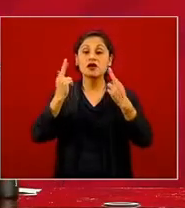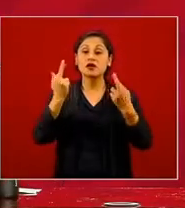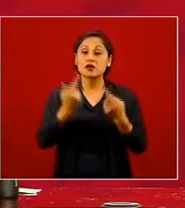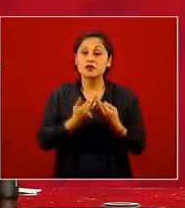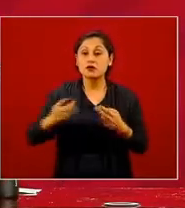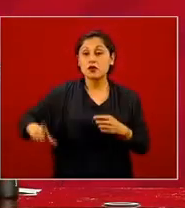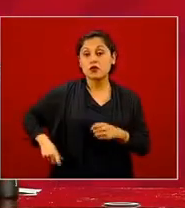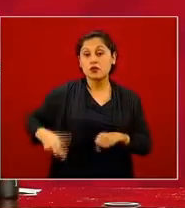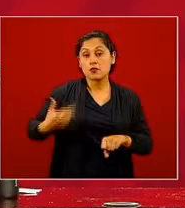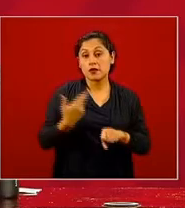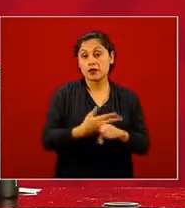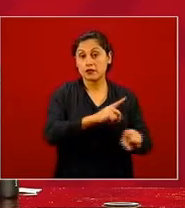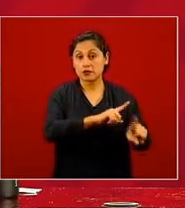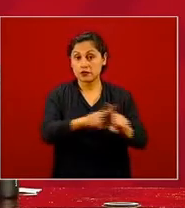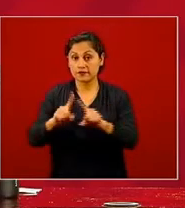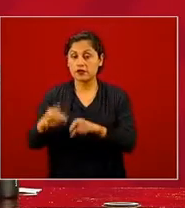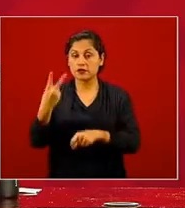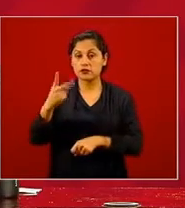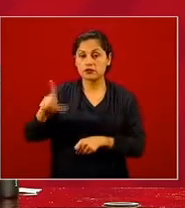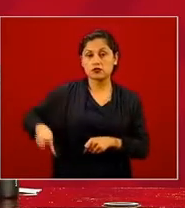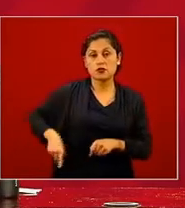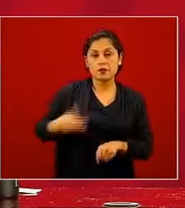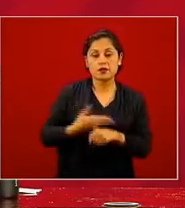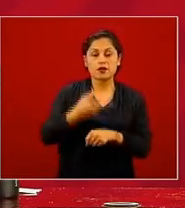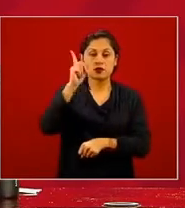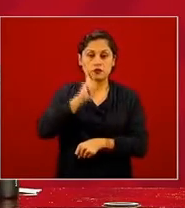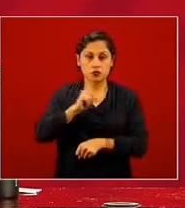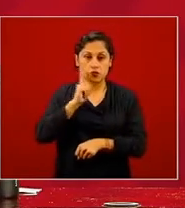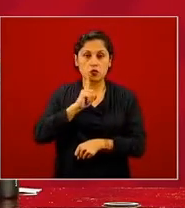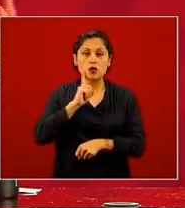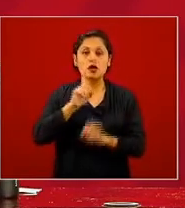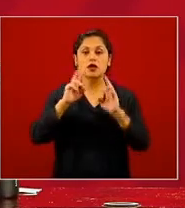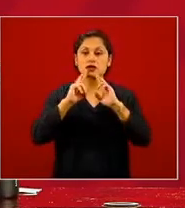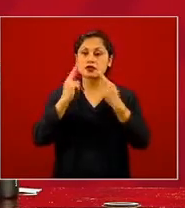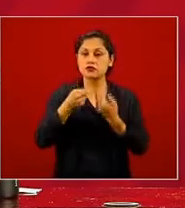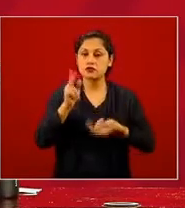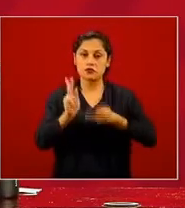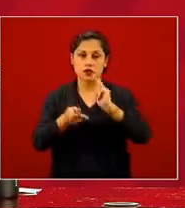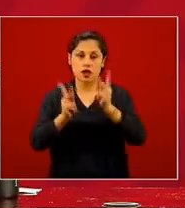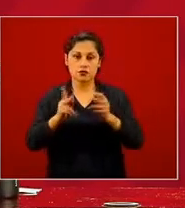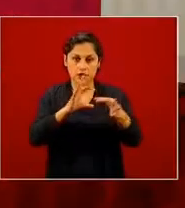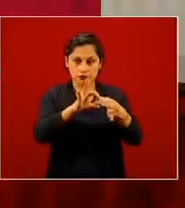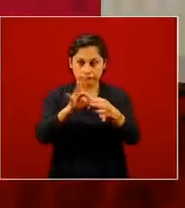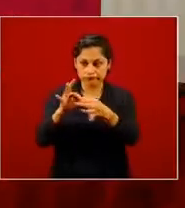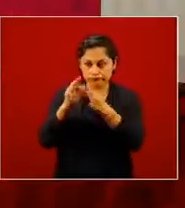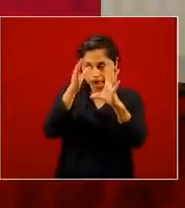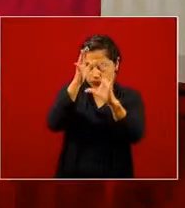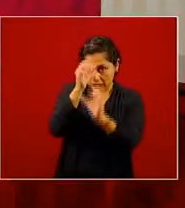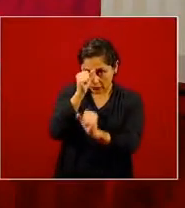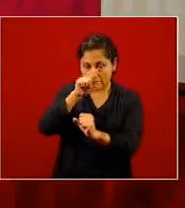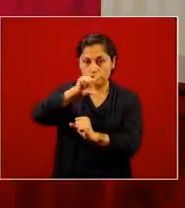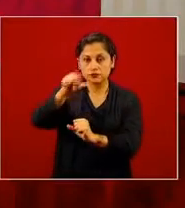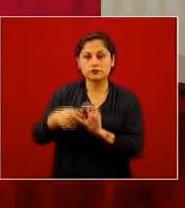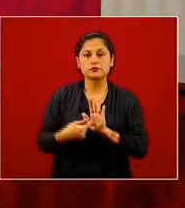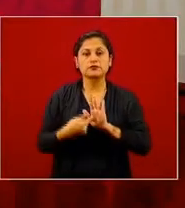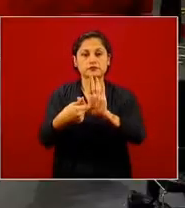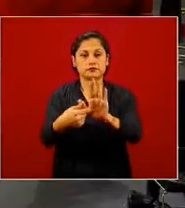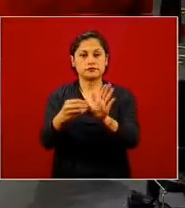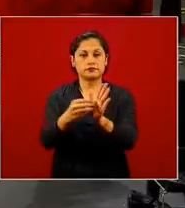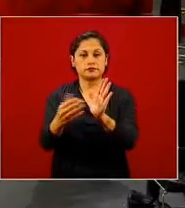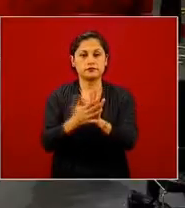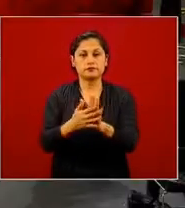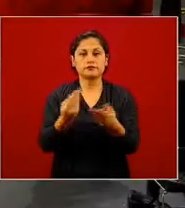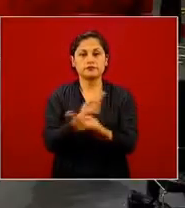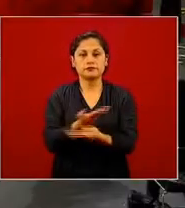Something very important to say, tomorrow we'll have a meeting with the governors, and we'd like to talk about this first.